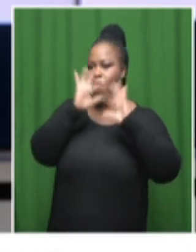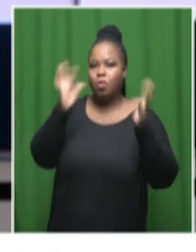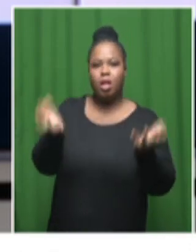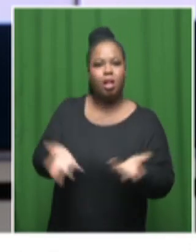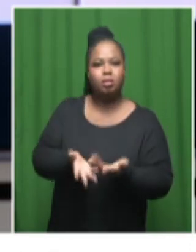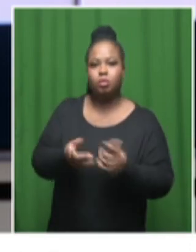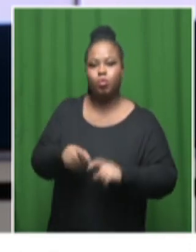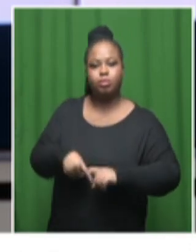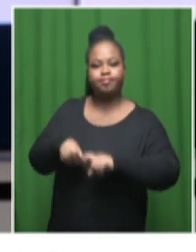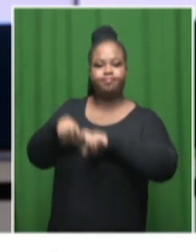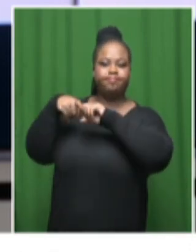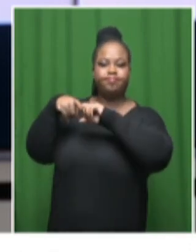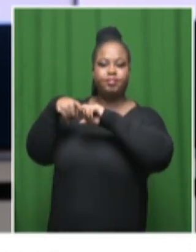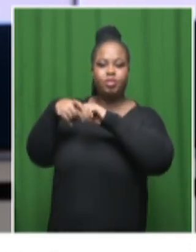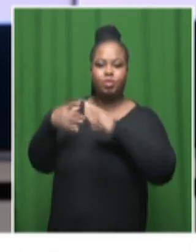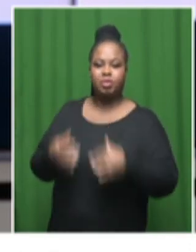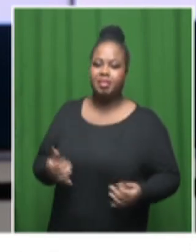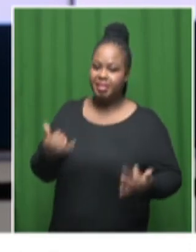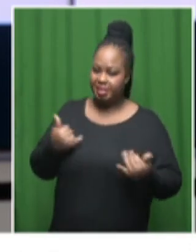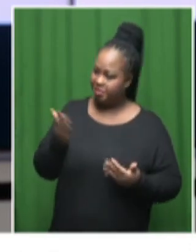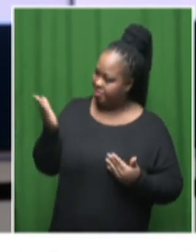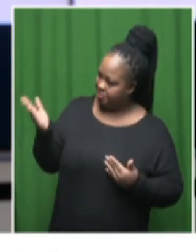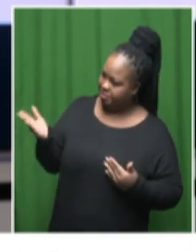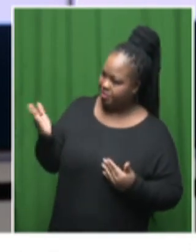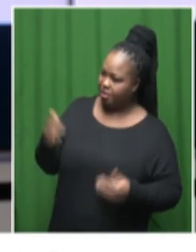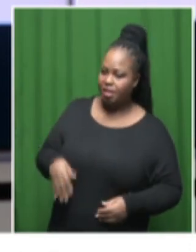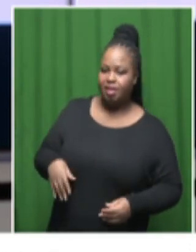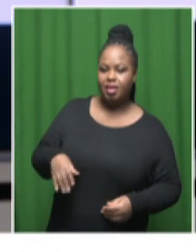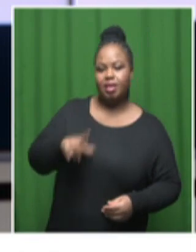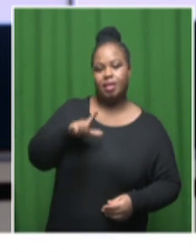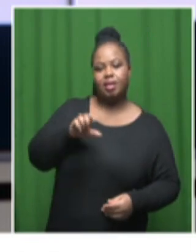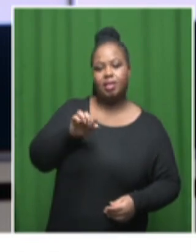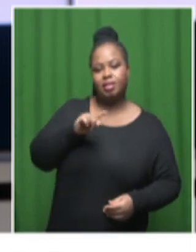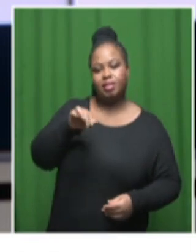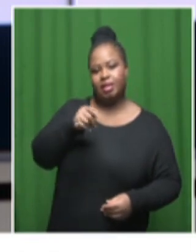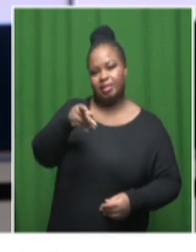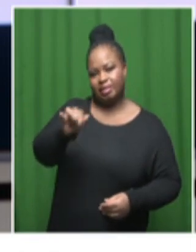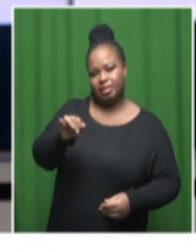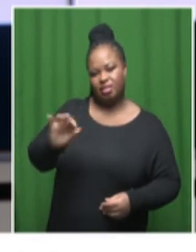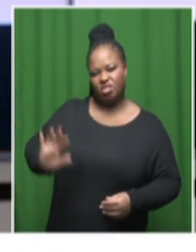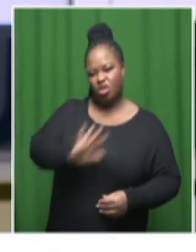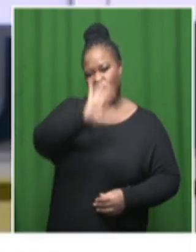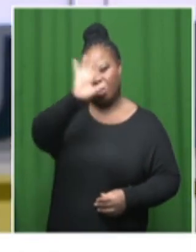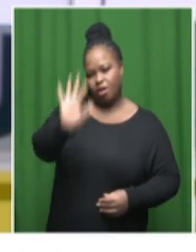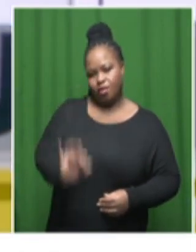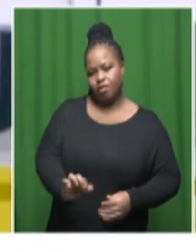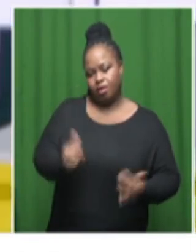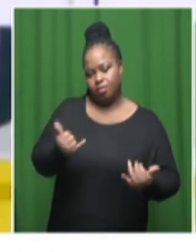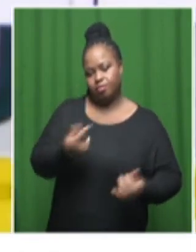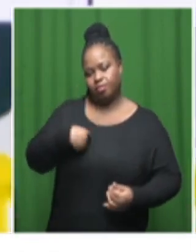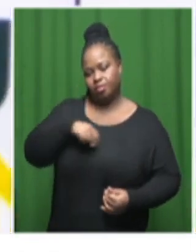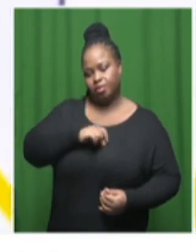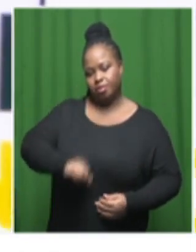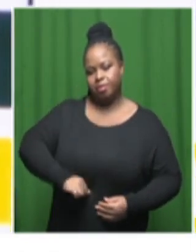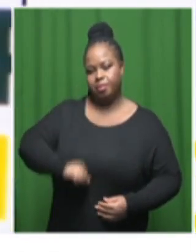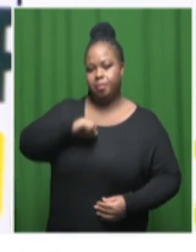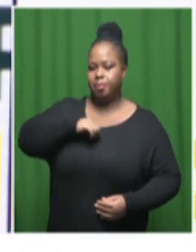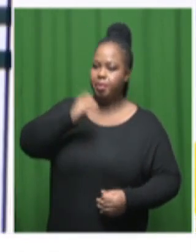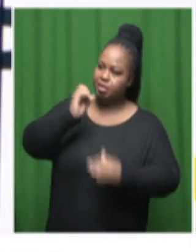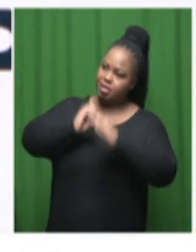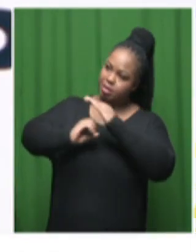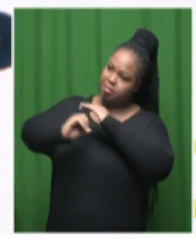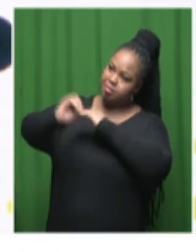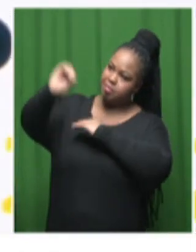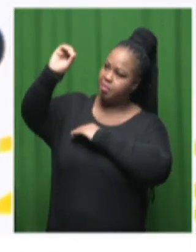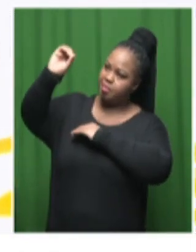on a hold. We say Letsatsi, as you know, in Africa, one thing that we are proud of is our sunrise.